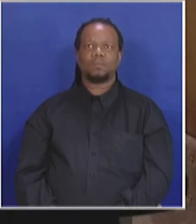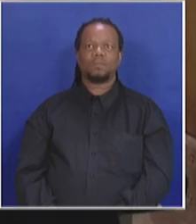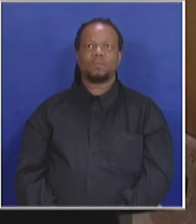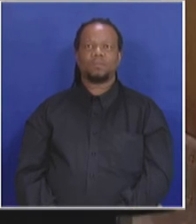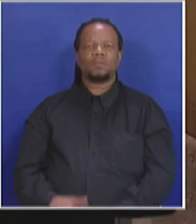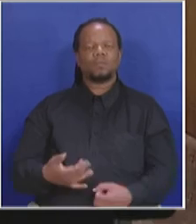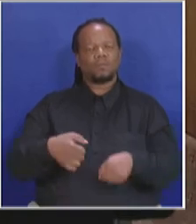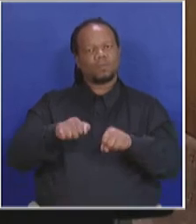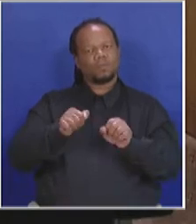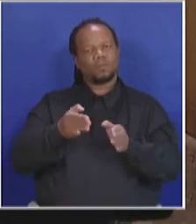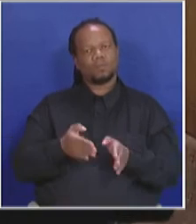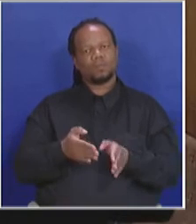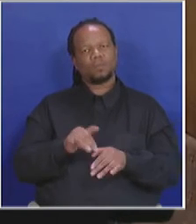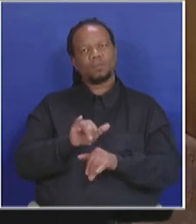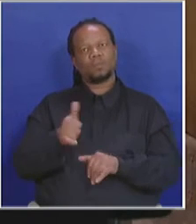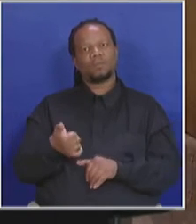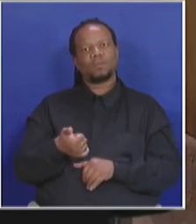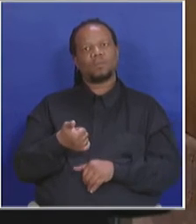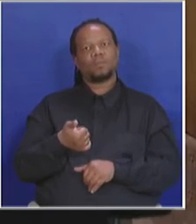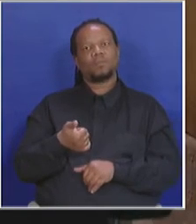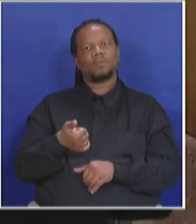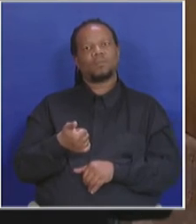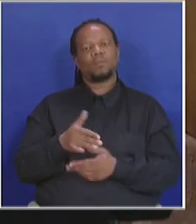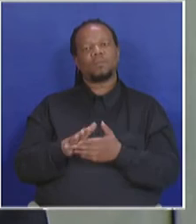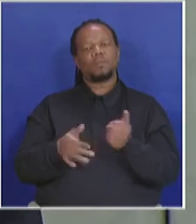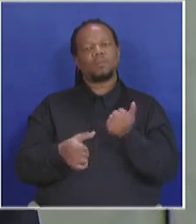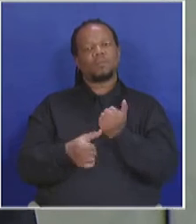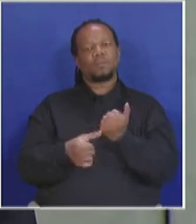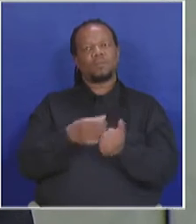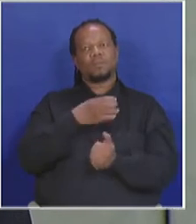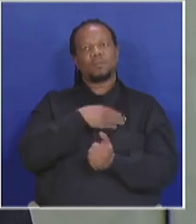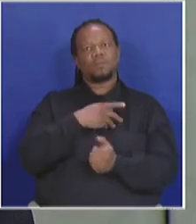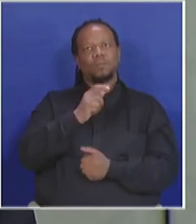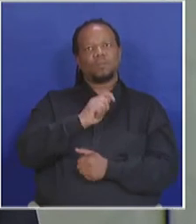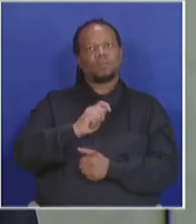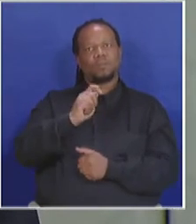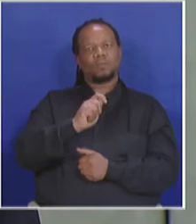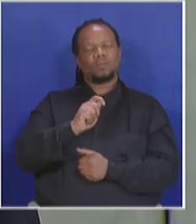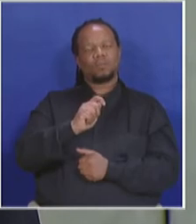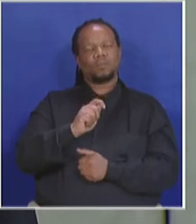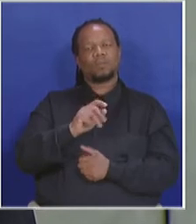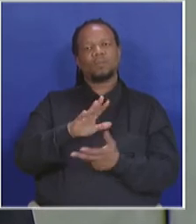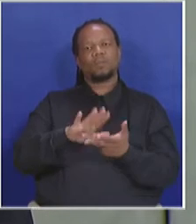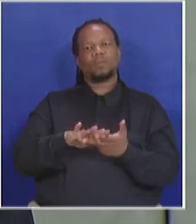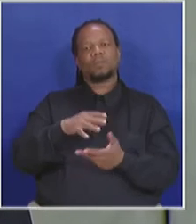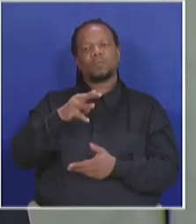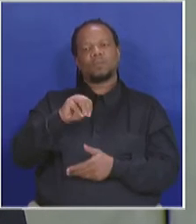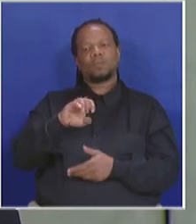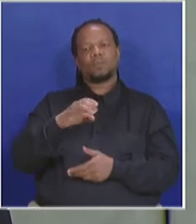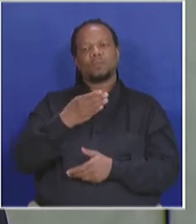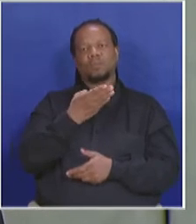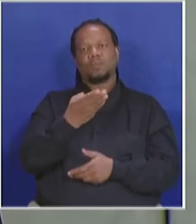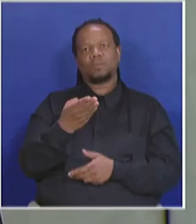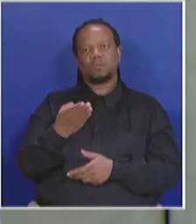Honorable Chairperson of the Council, Mayor Tandi Modise, Deputy Minister of Transport, Honorable Shikunga, Honorable MECs present,